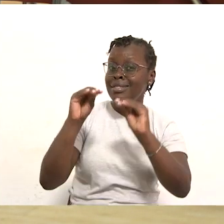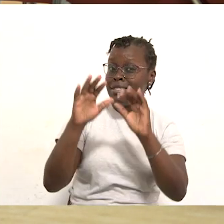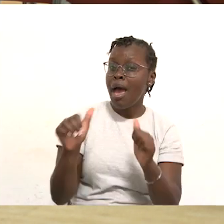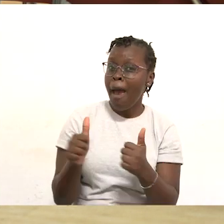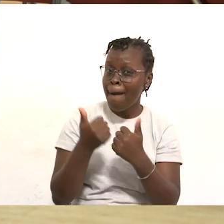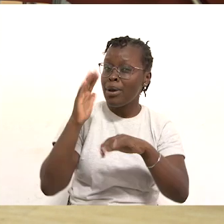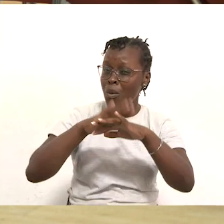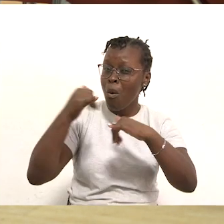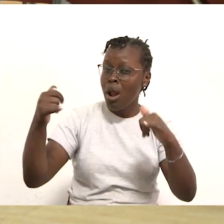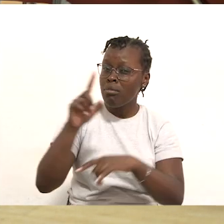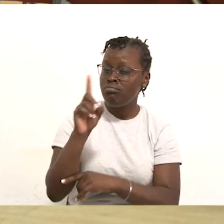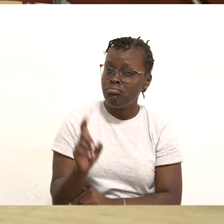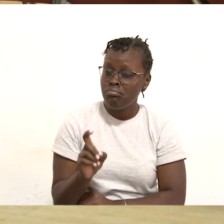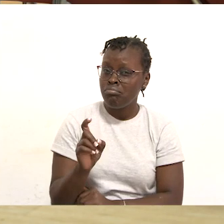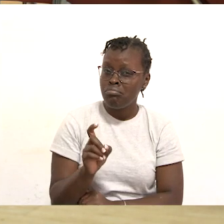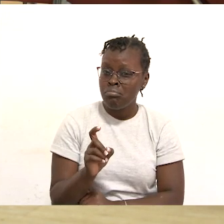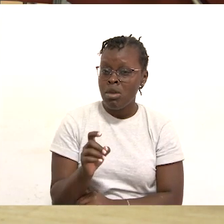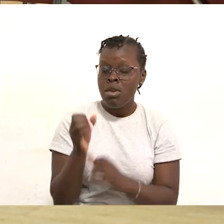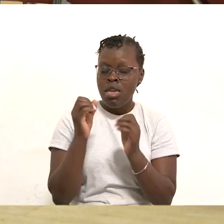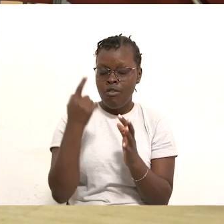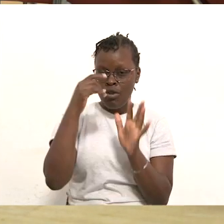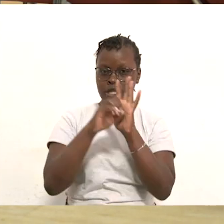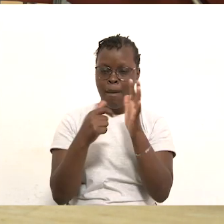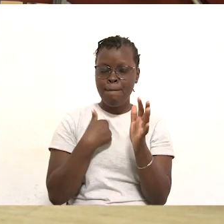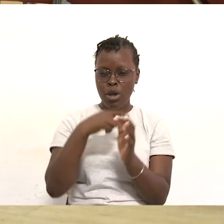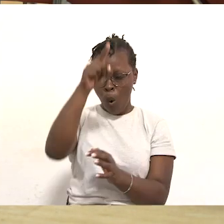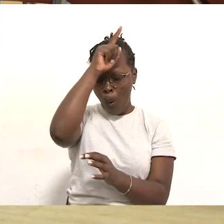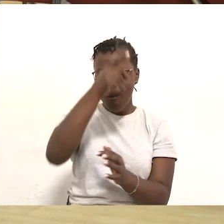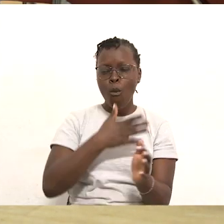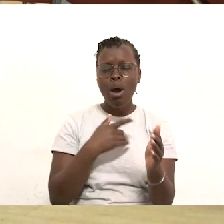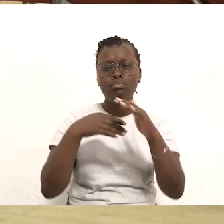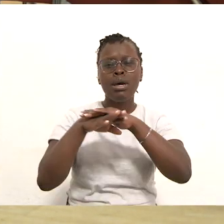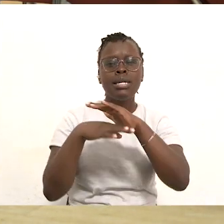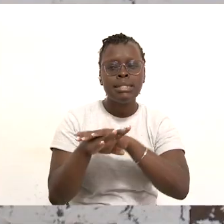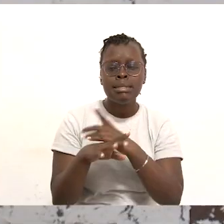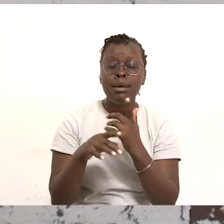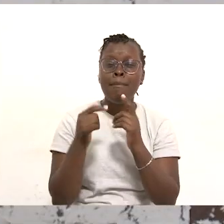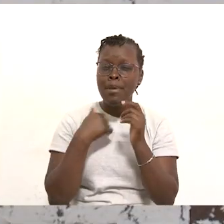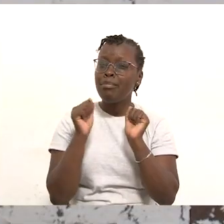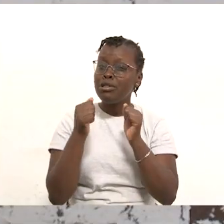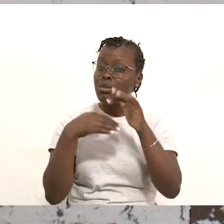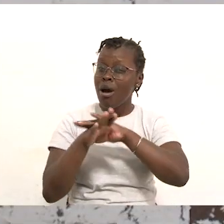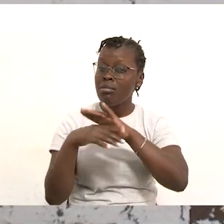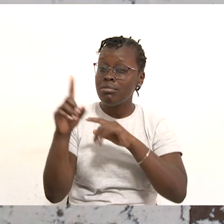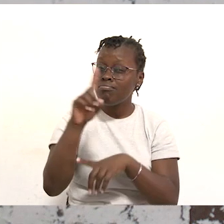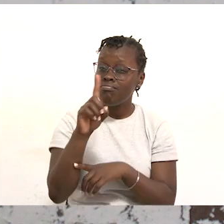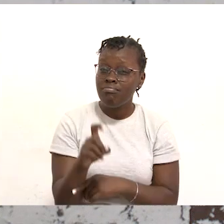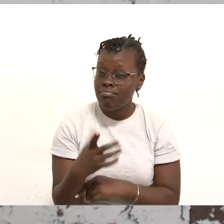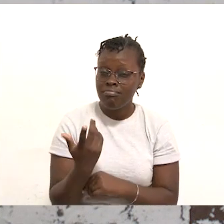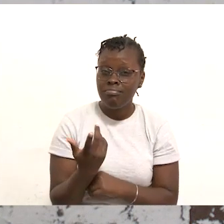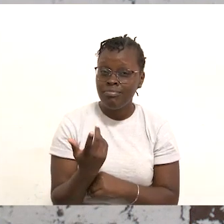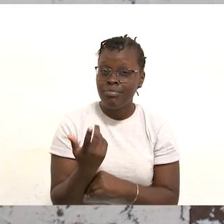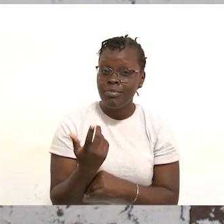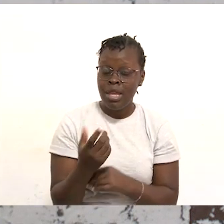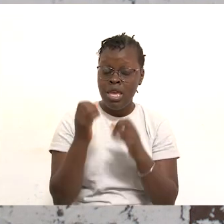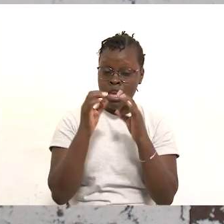digital platforms, for example, so that learning resources remain available after the training? That way, teachers can reference it, once